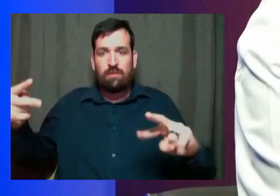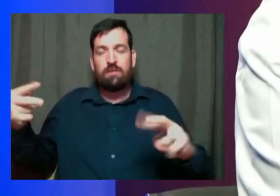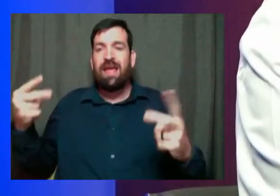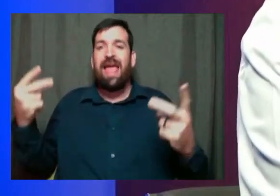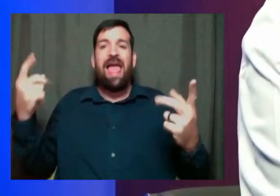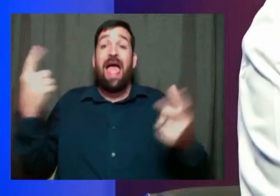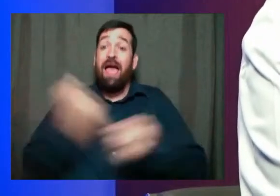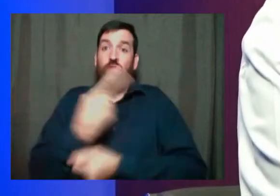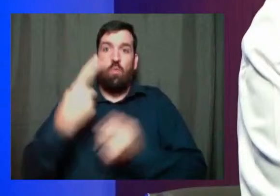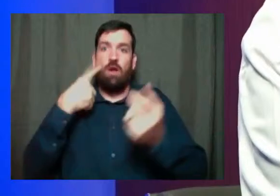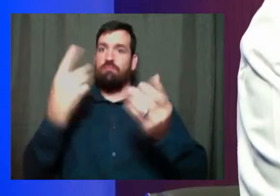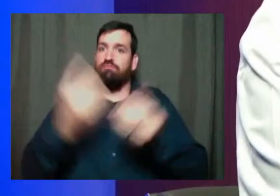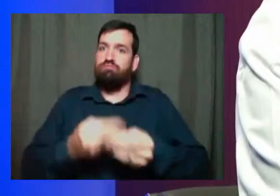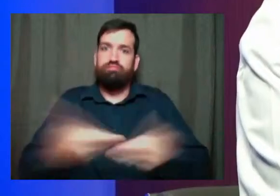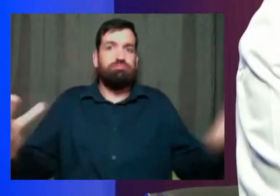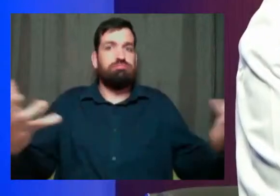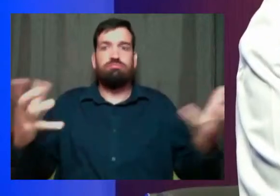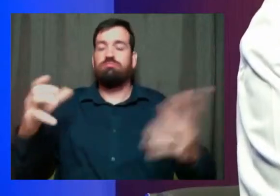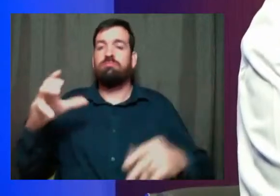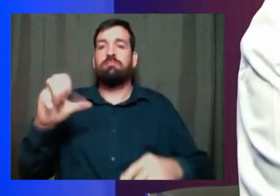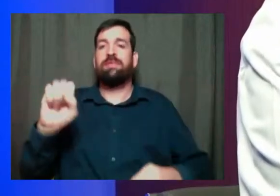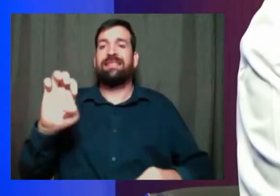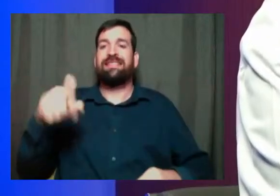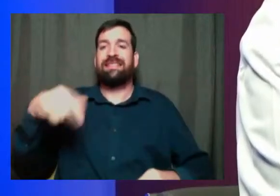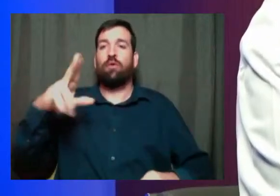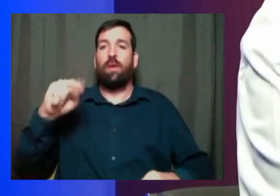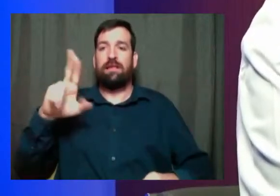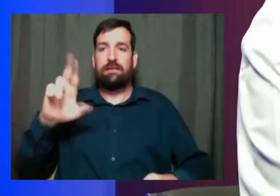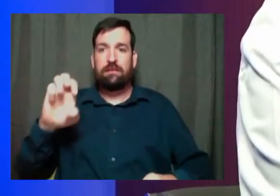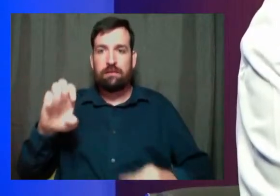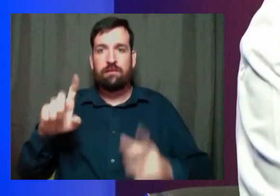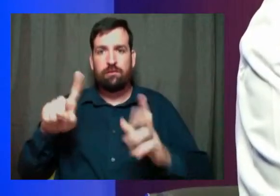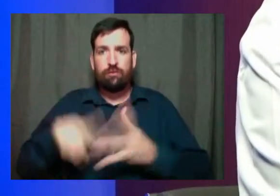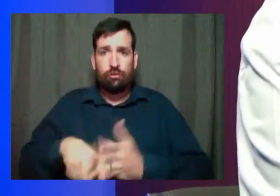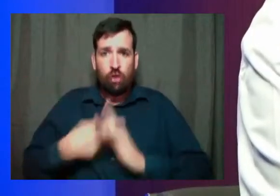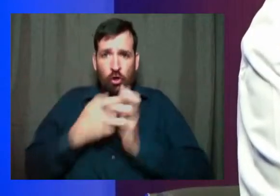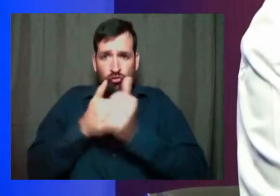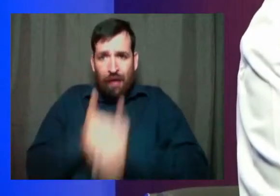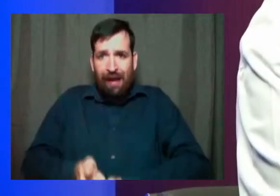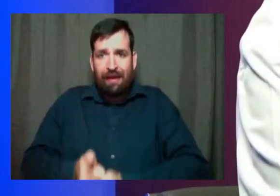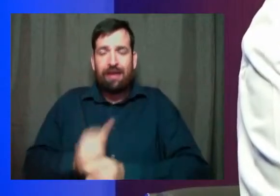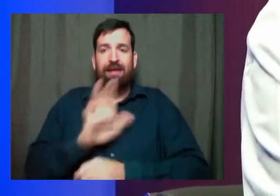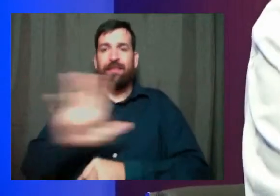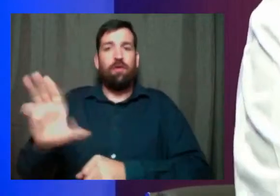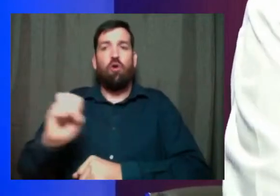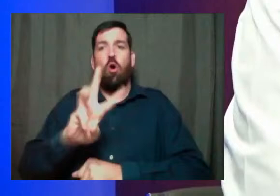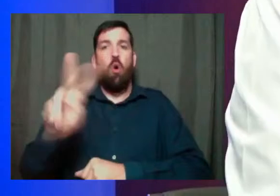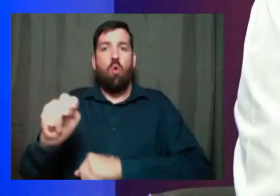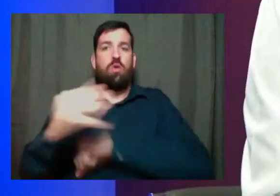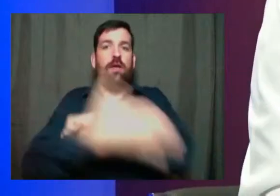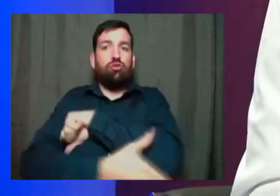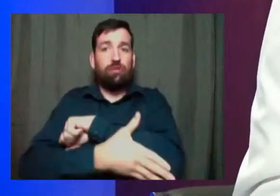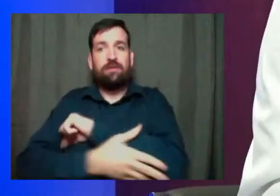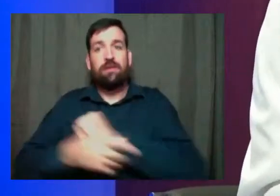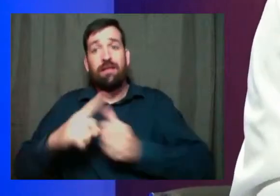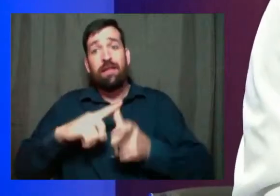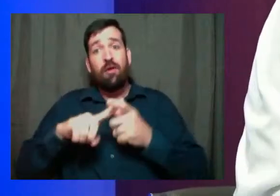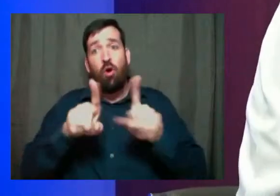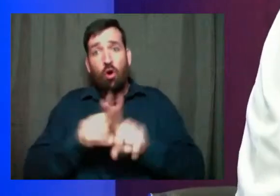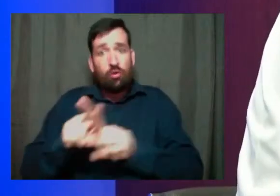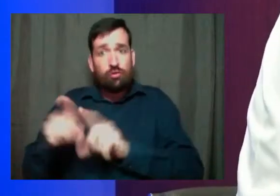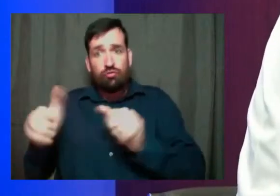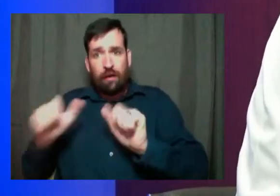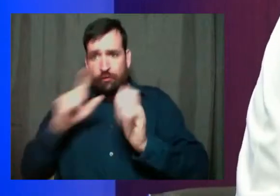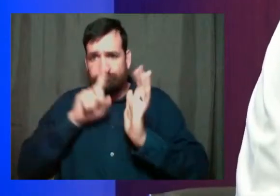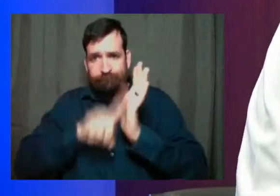right away, which allowed them to work on it and start tracking it in their own countries, and allowed folks to take a look and try to start developing the